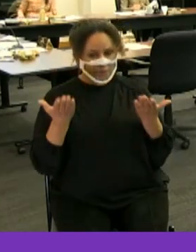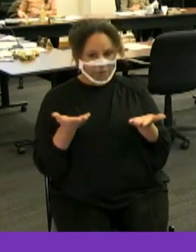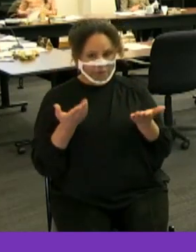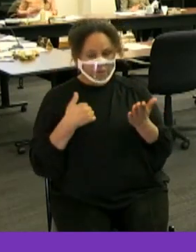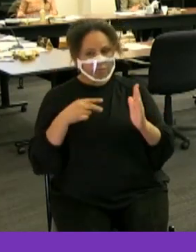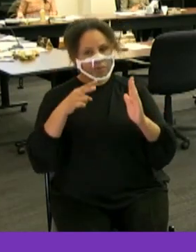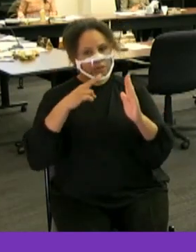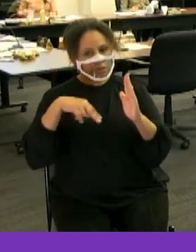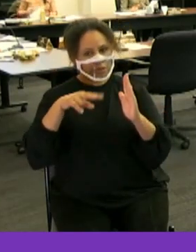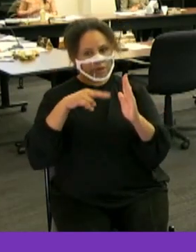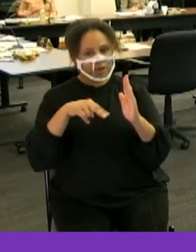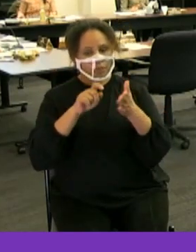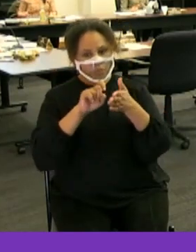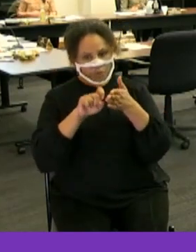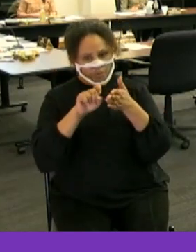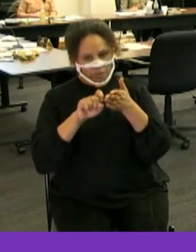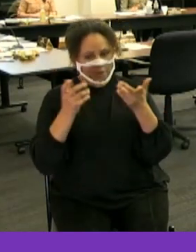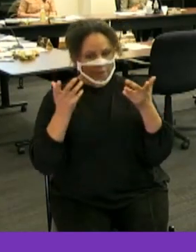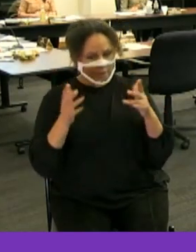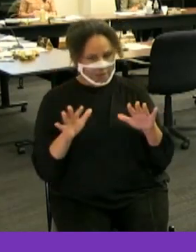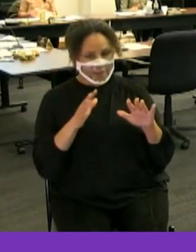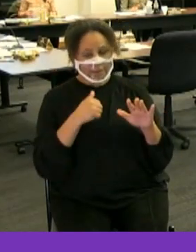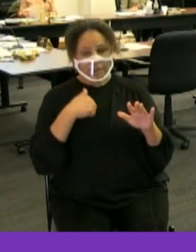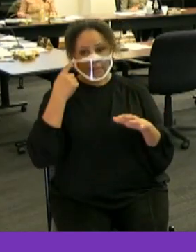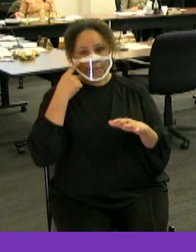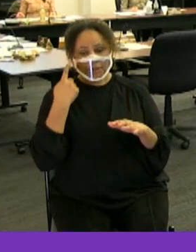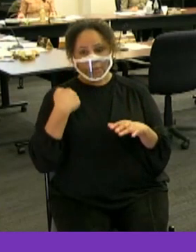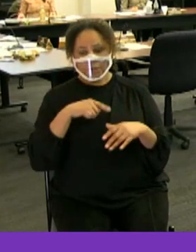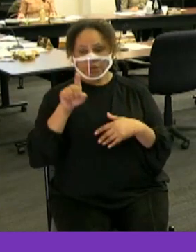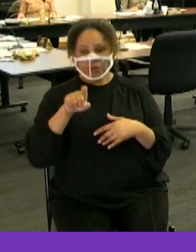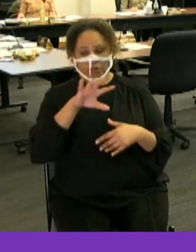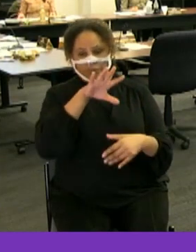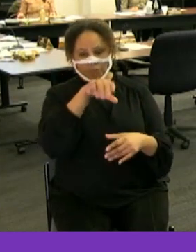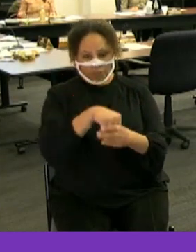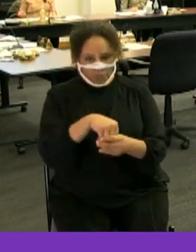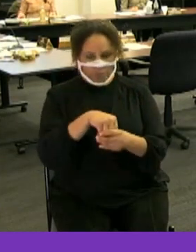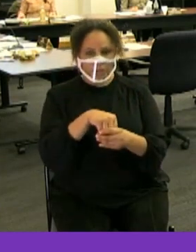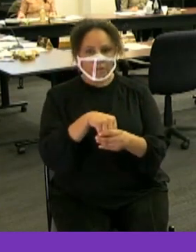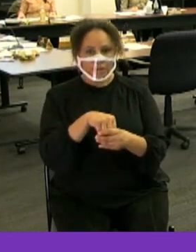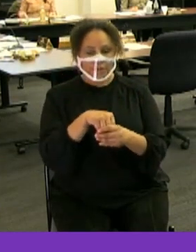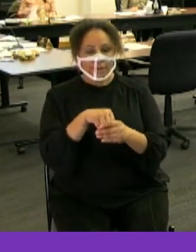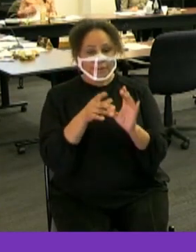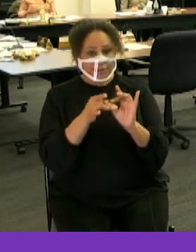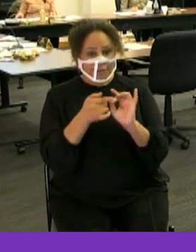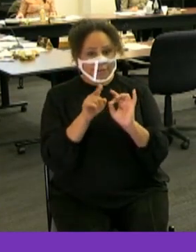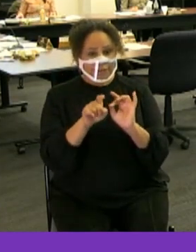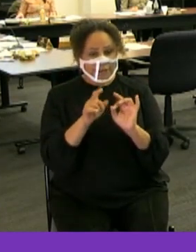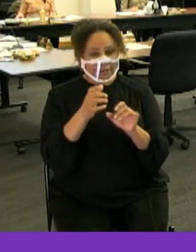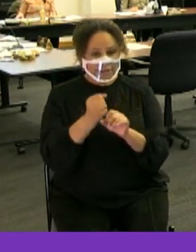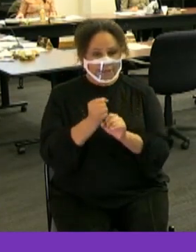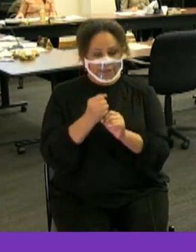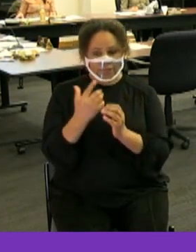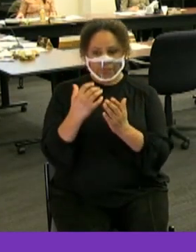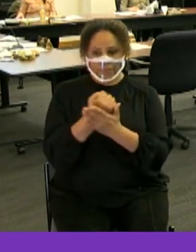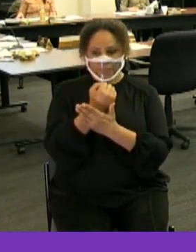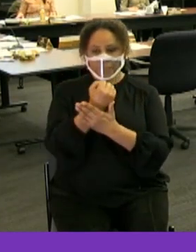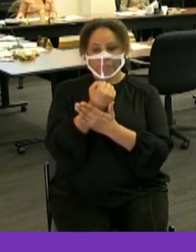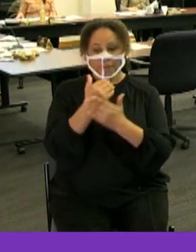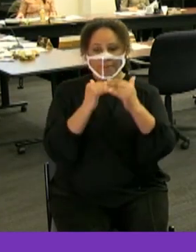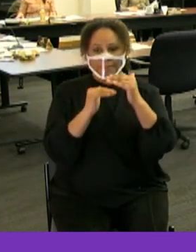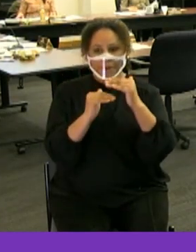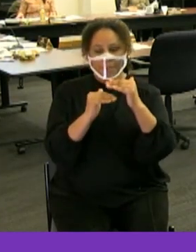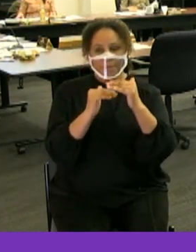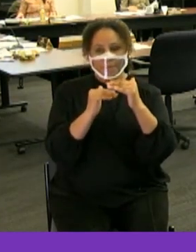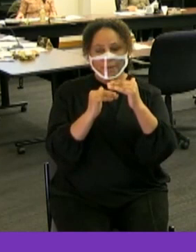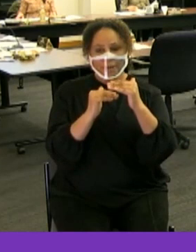at what's been written, and I thought we should be inclusive to say that they had to get at least a grade of a C and the